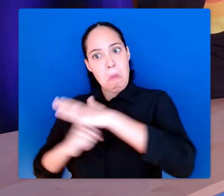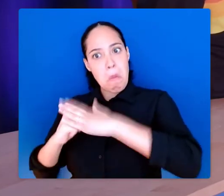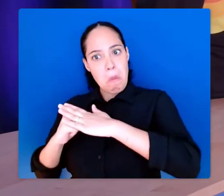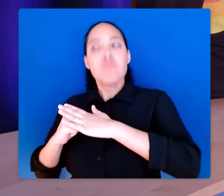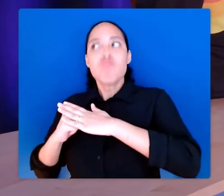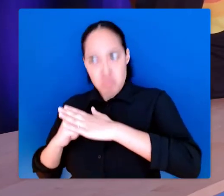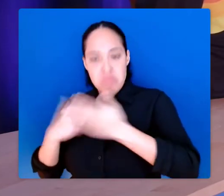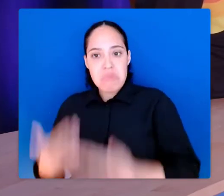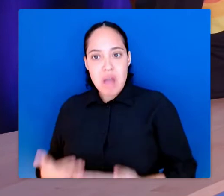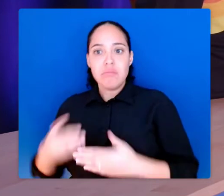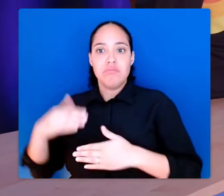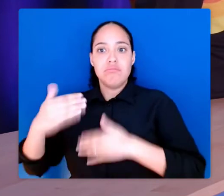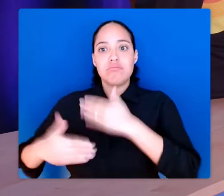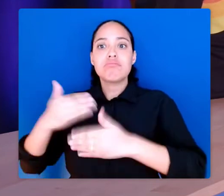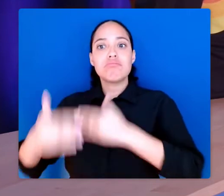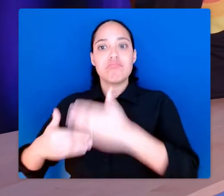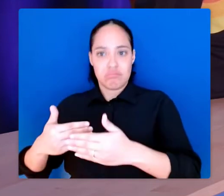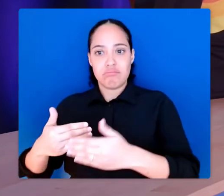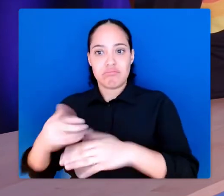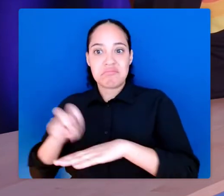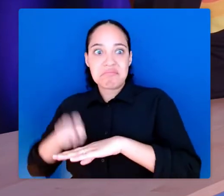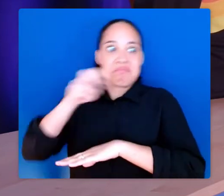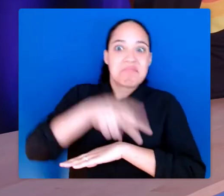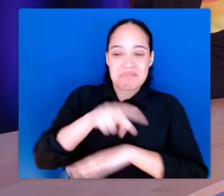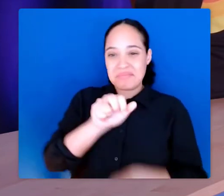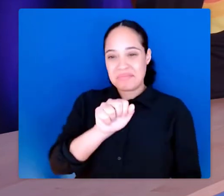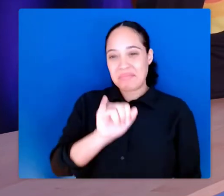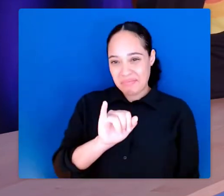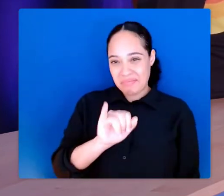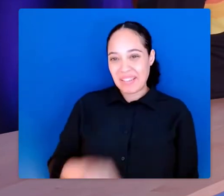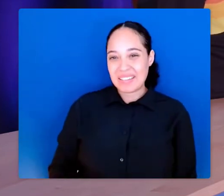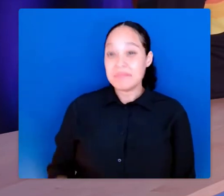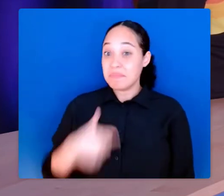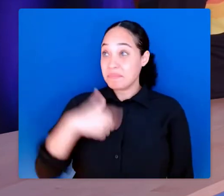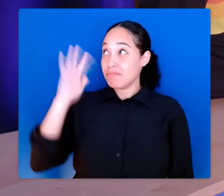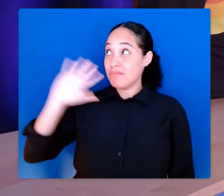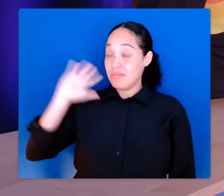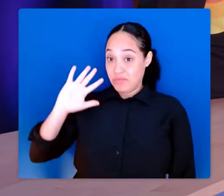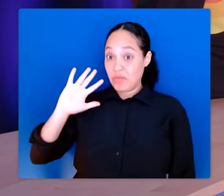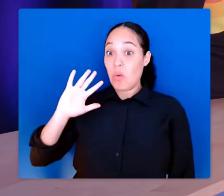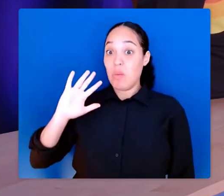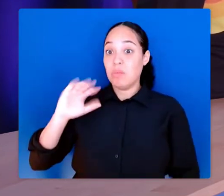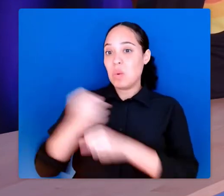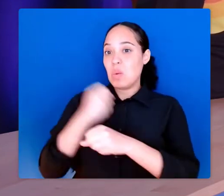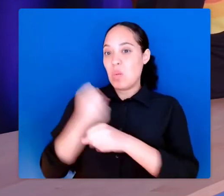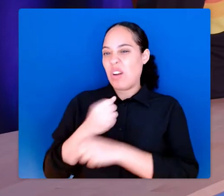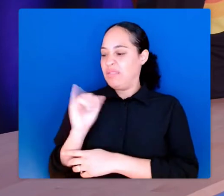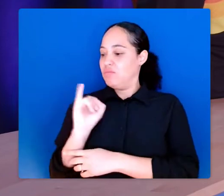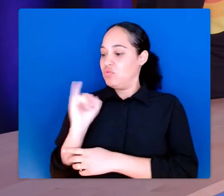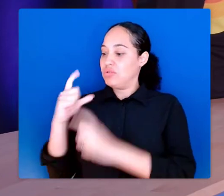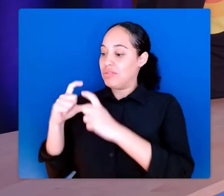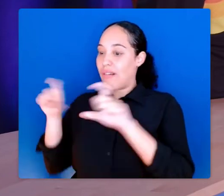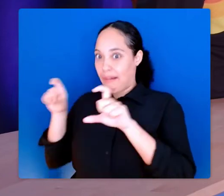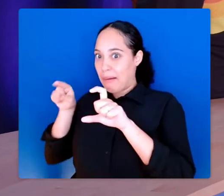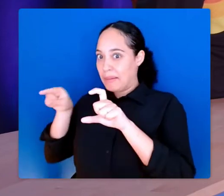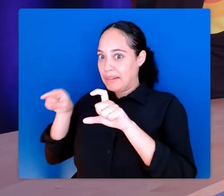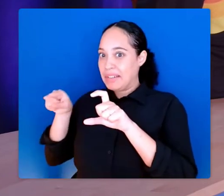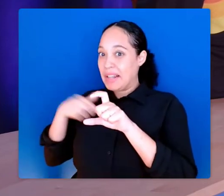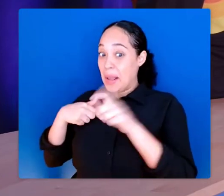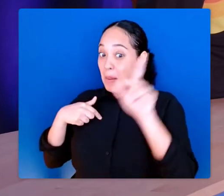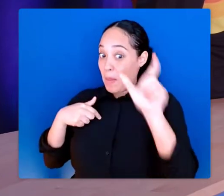to help them get into mainstream. So we are also trying to devise a lot of AI based training modules for them wherein they